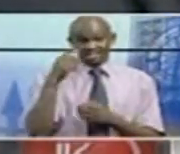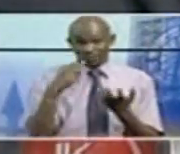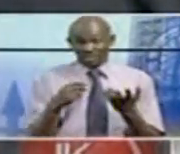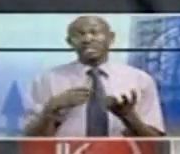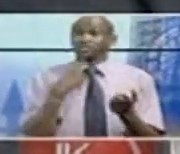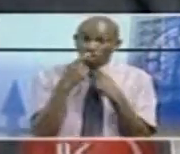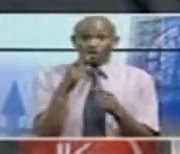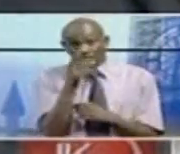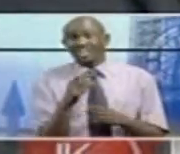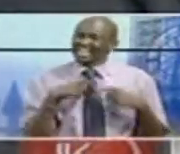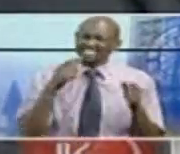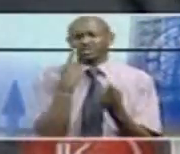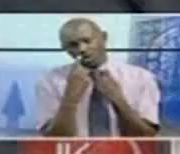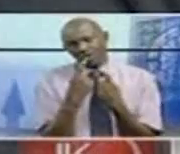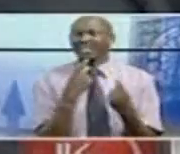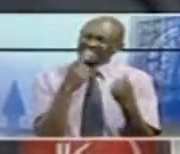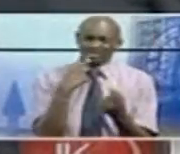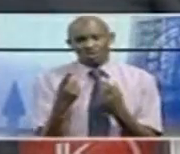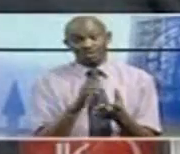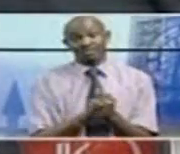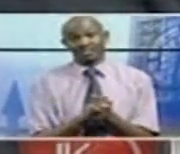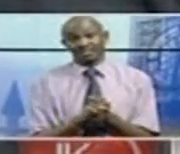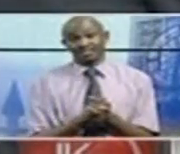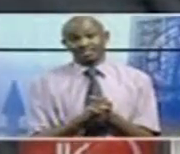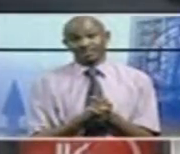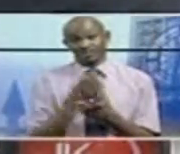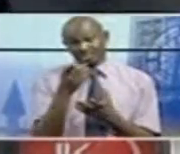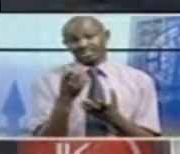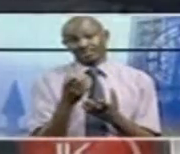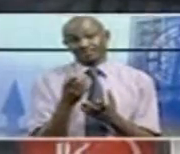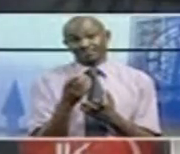talk. Please, let's talk. And